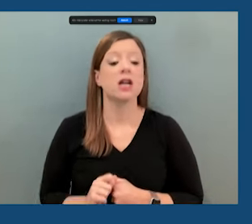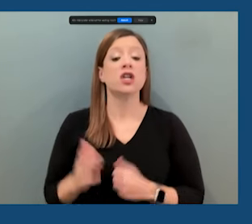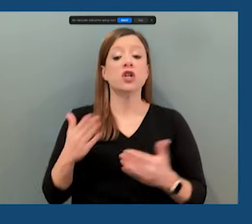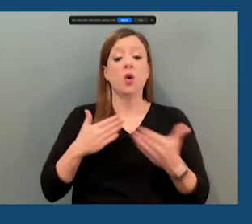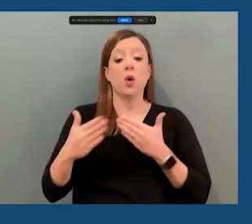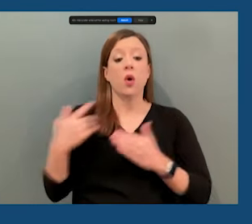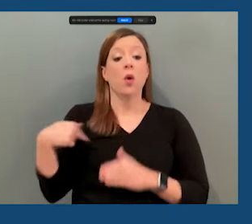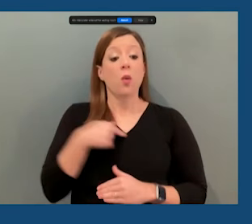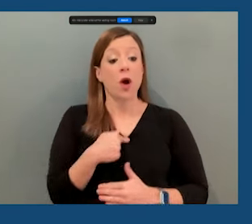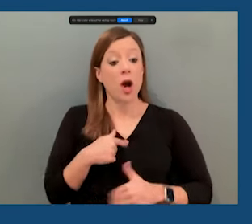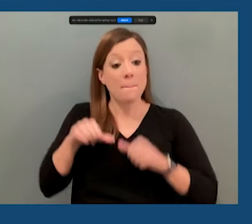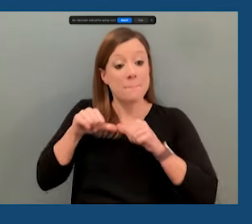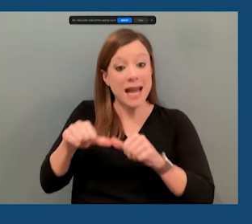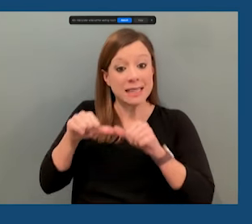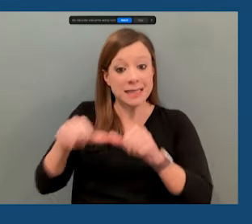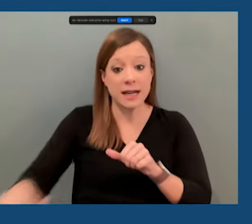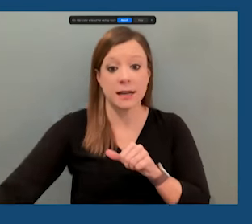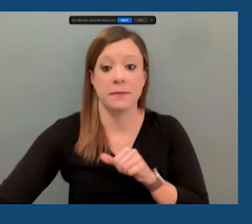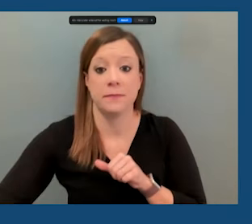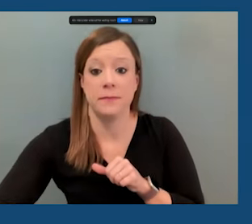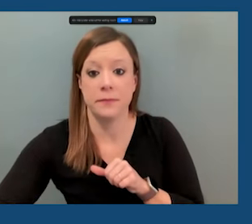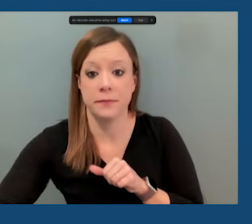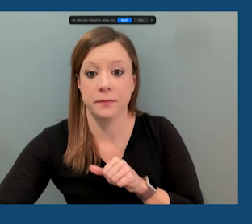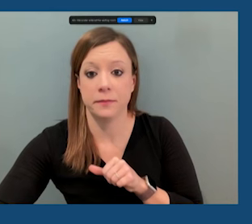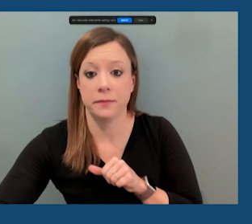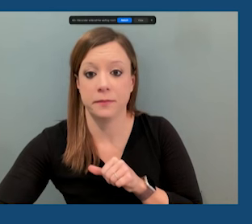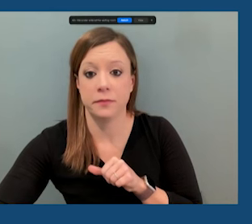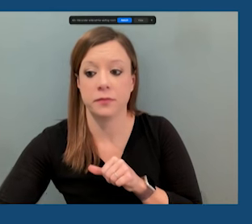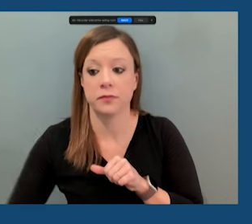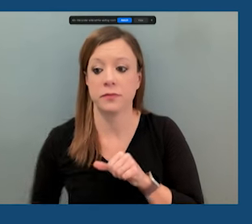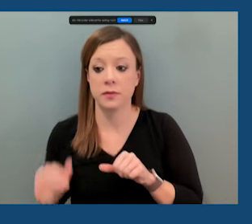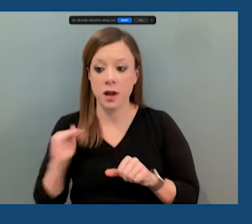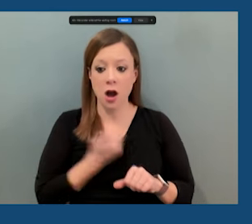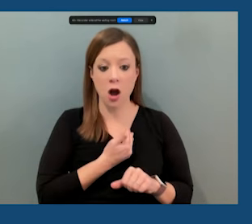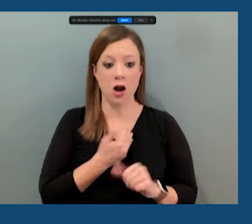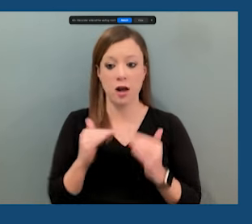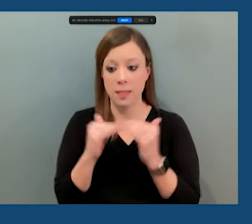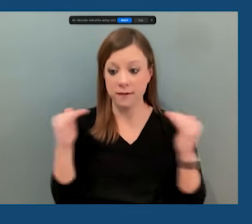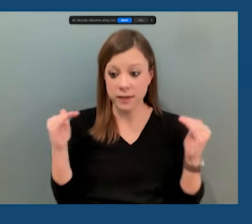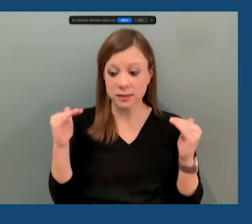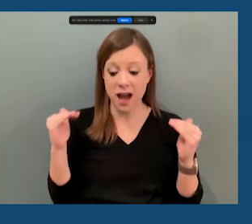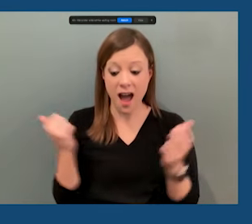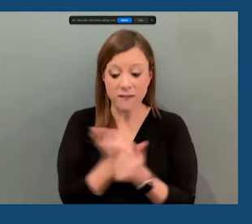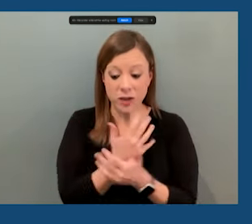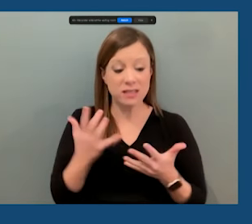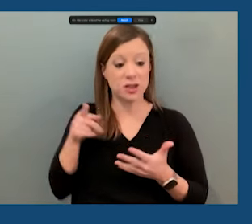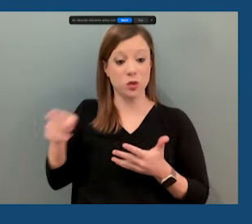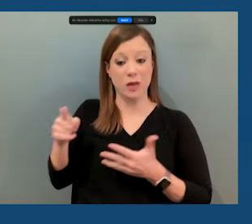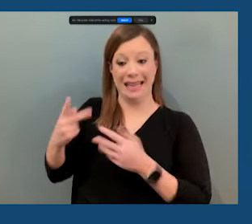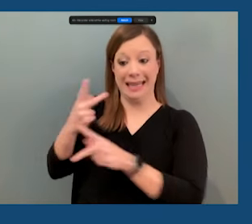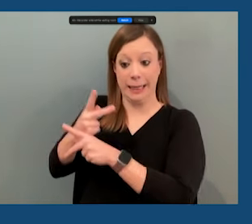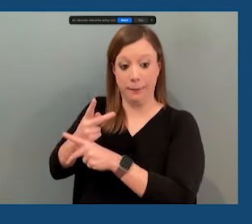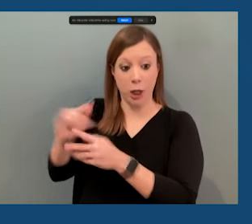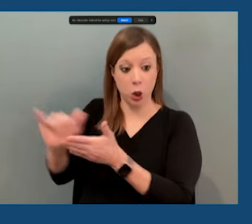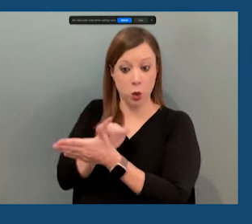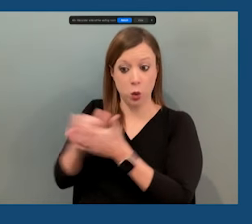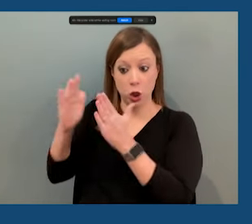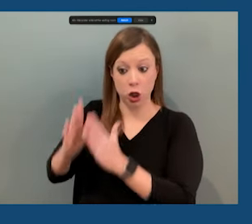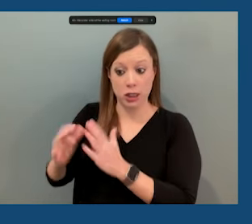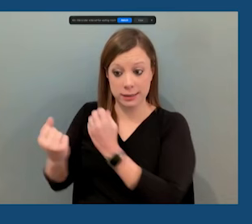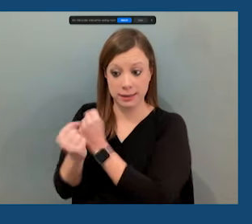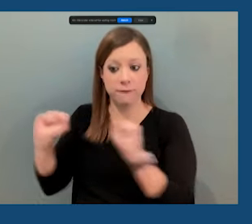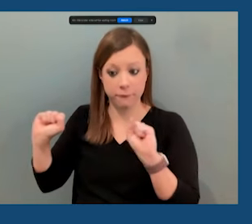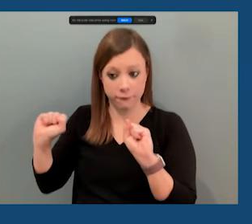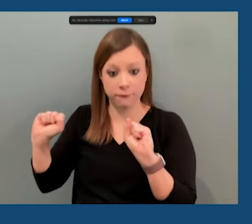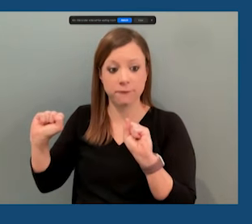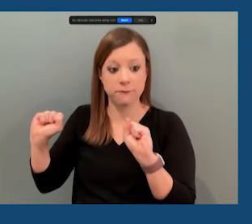$347 million, which is quite extraordinary when you think about it. All that is to keep New Yorkers safe and our gun violence prevention programs. But we also